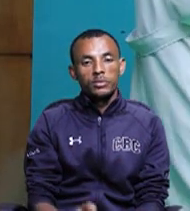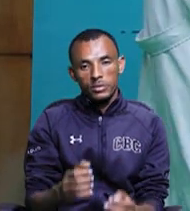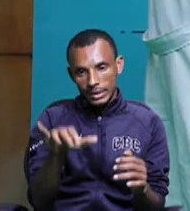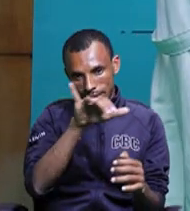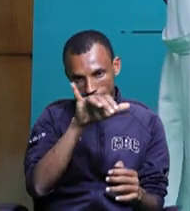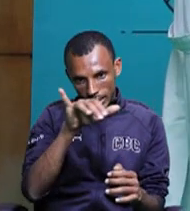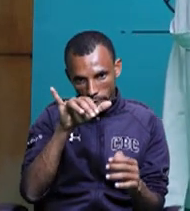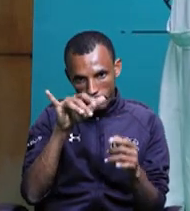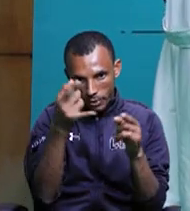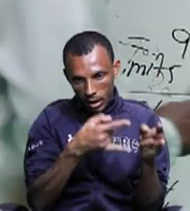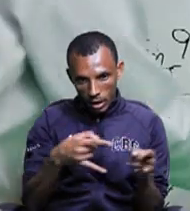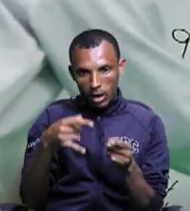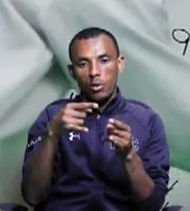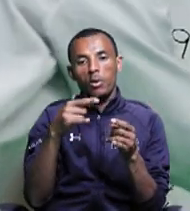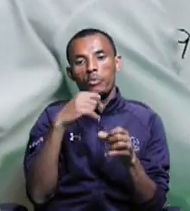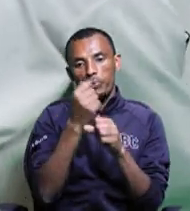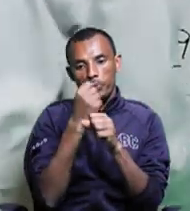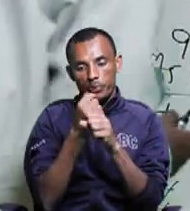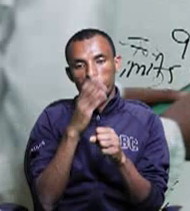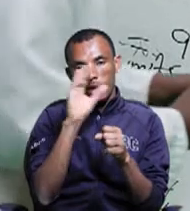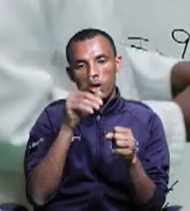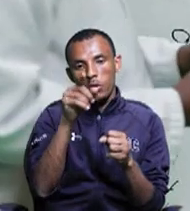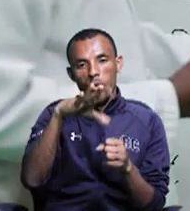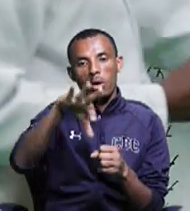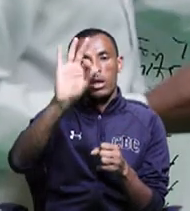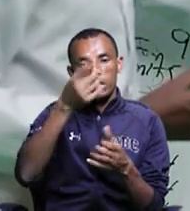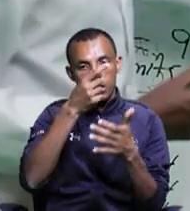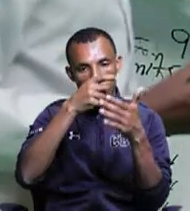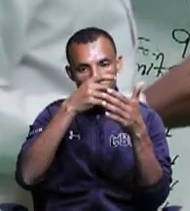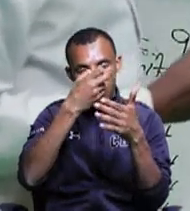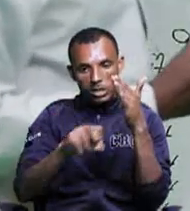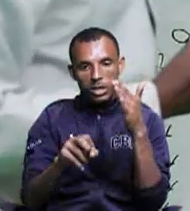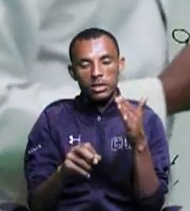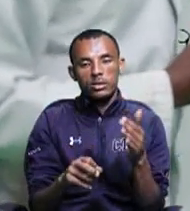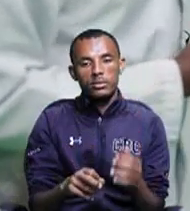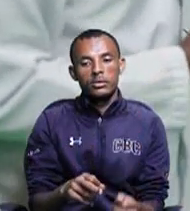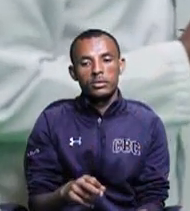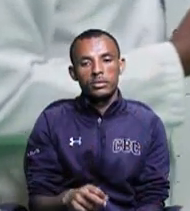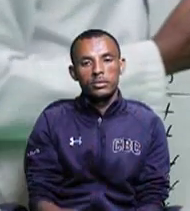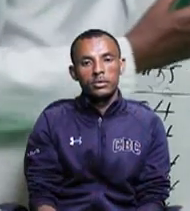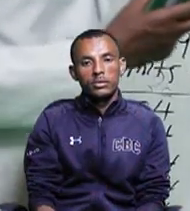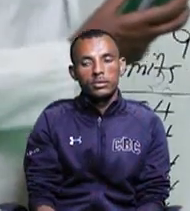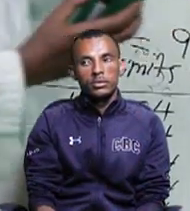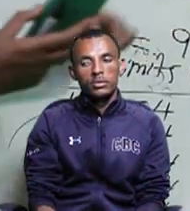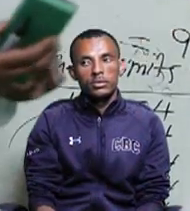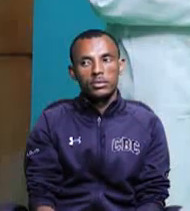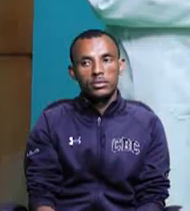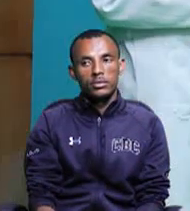The same technique will be applied, and you will get a result as follows.